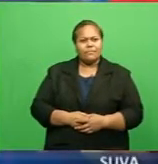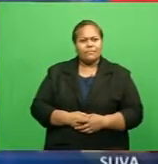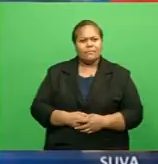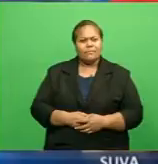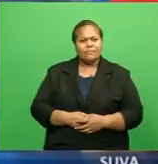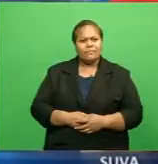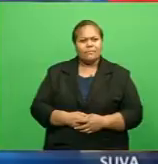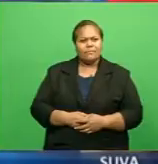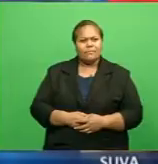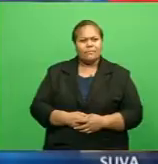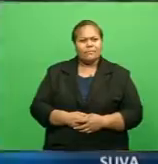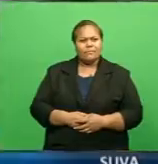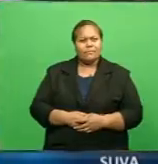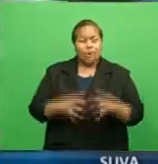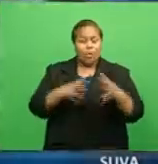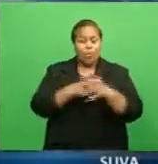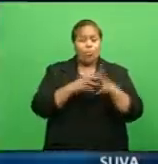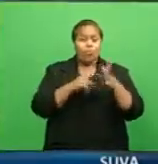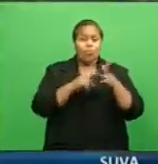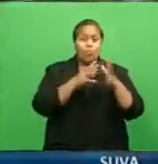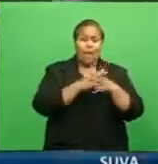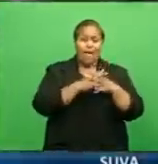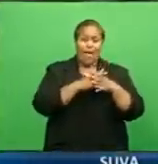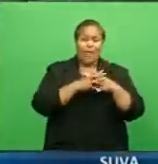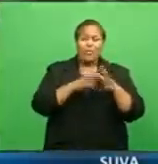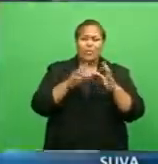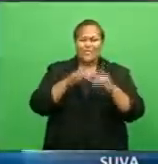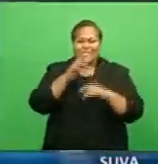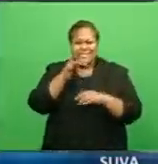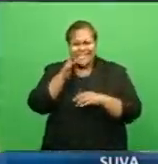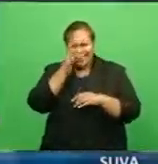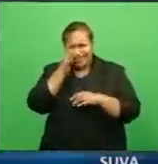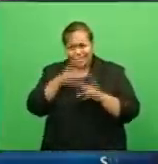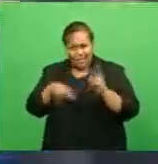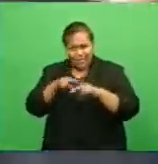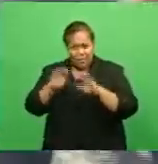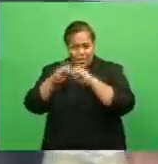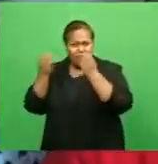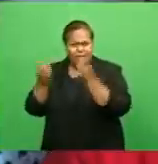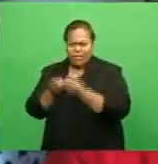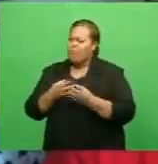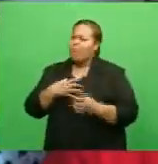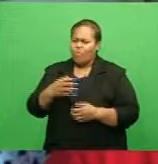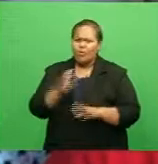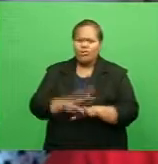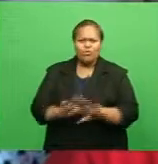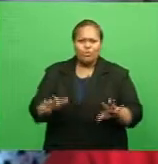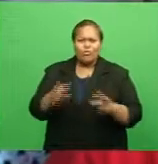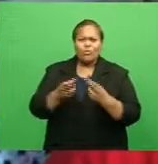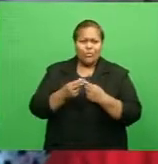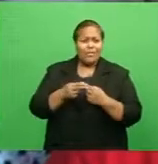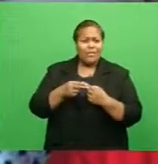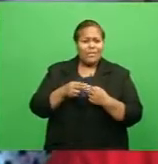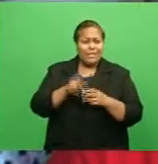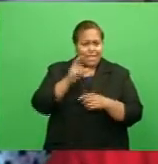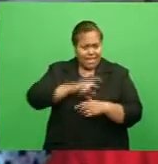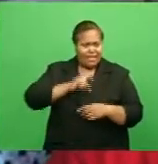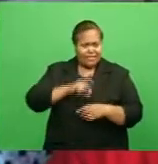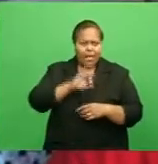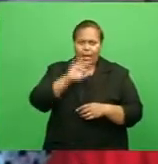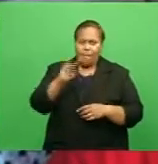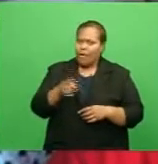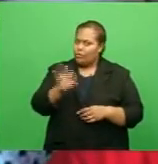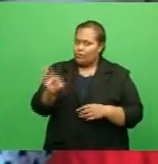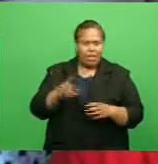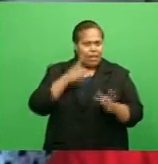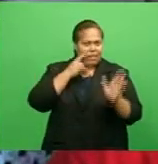WOW's Kids Fiji believes there could be more children with cancer who are not yet identified. That's the important thing for